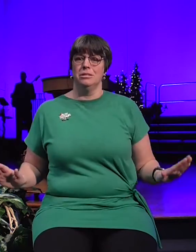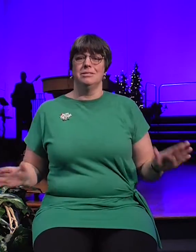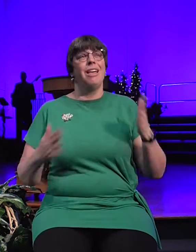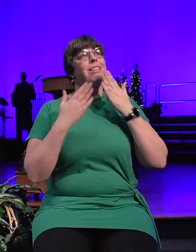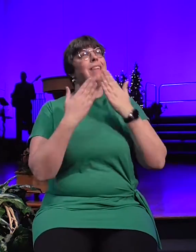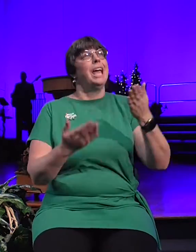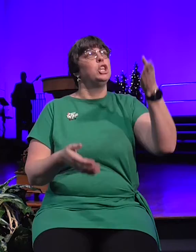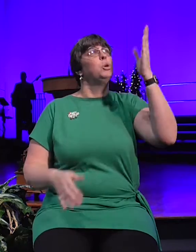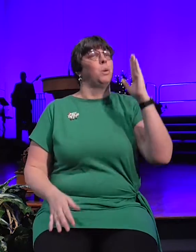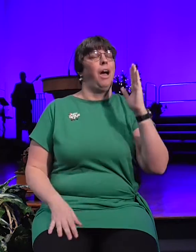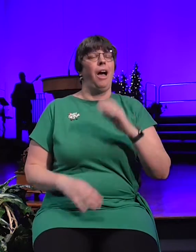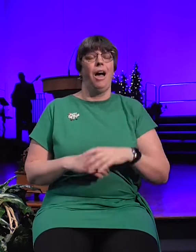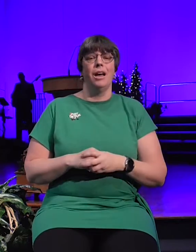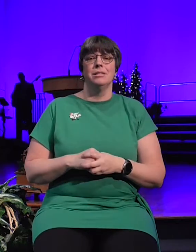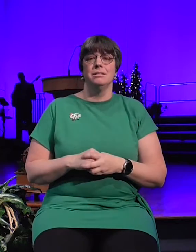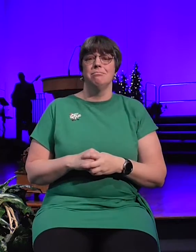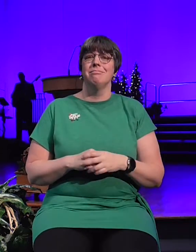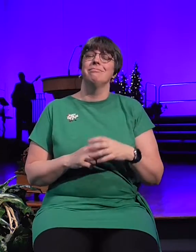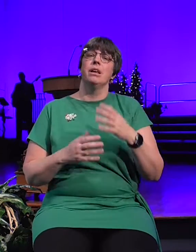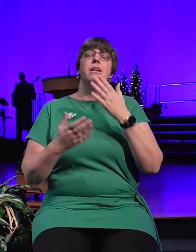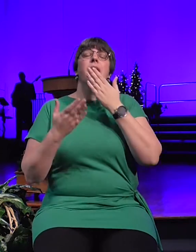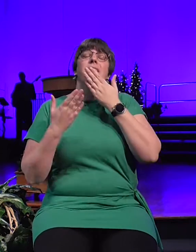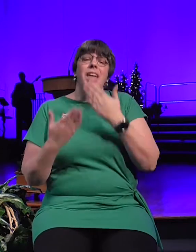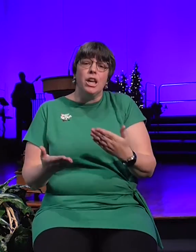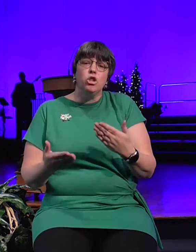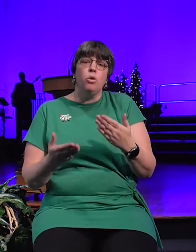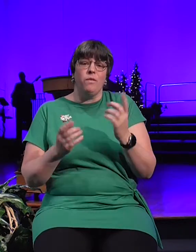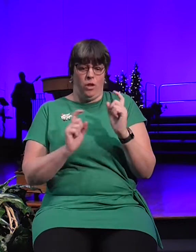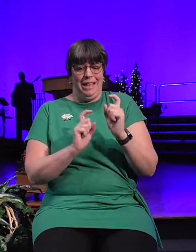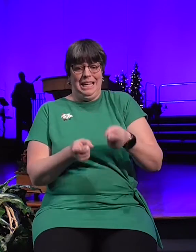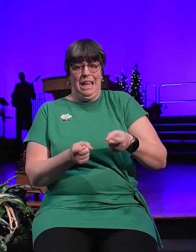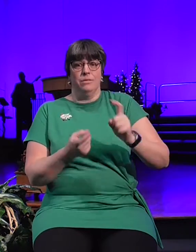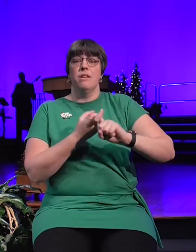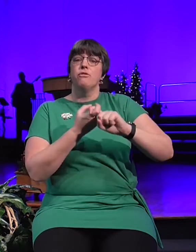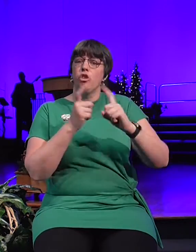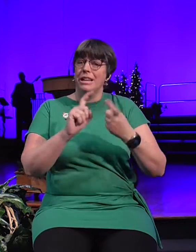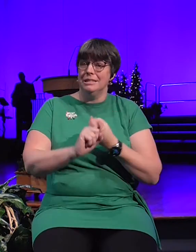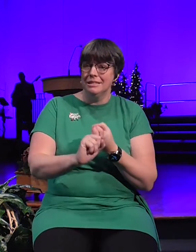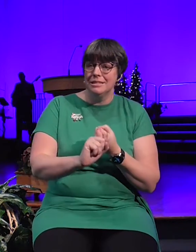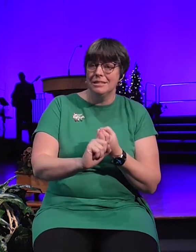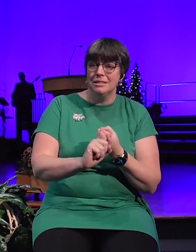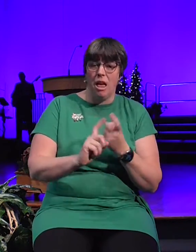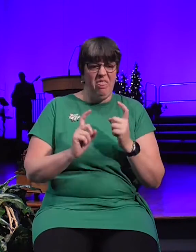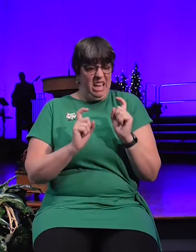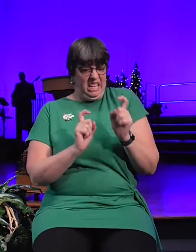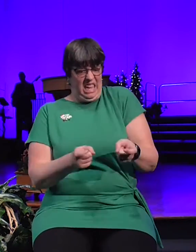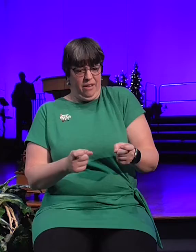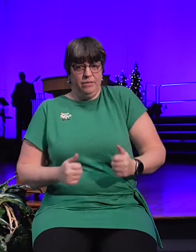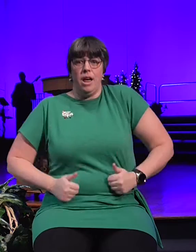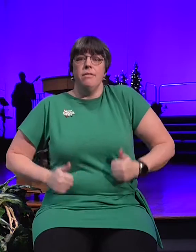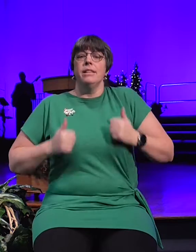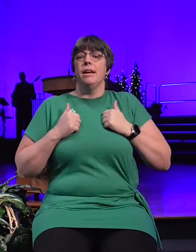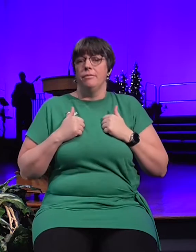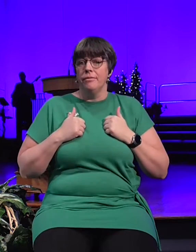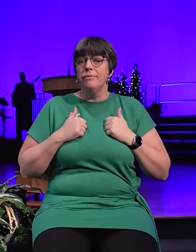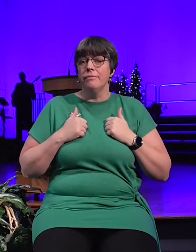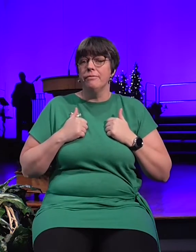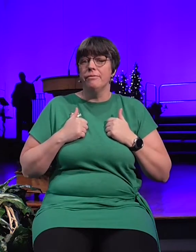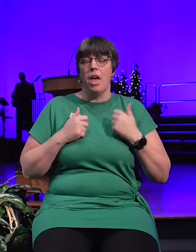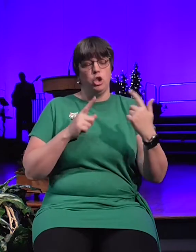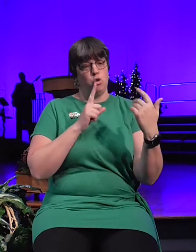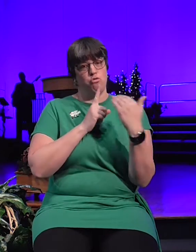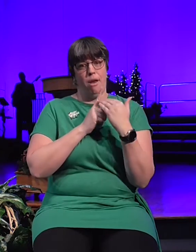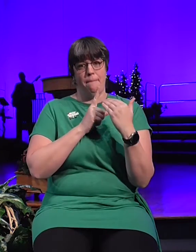God. Thank you for the gift of friends. Thank you for the gift of life. And thank you for reminding